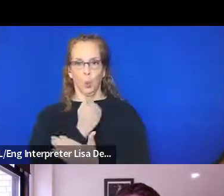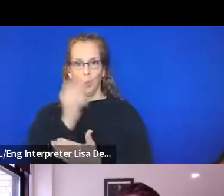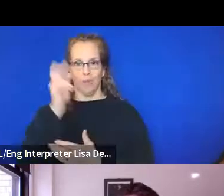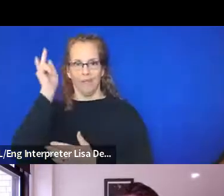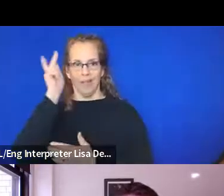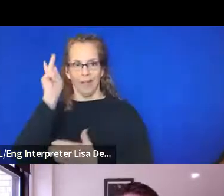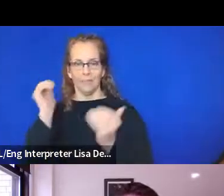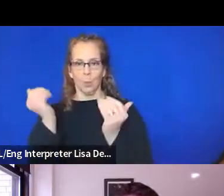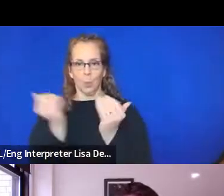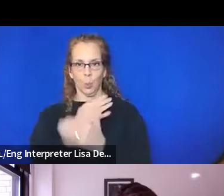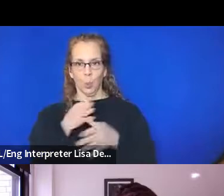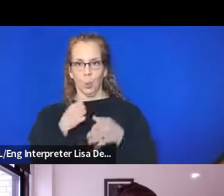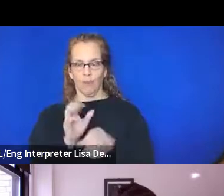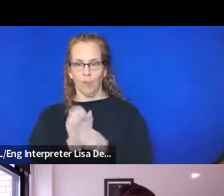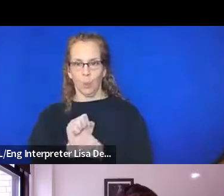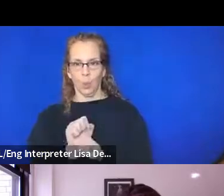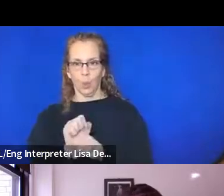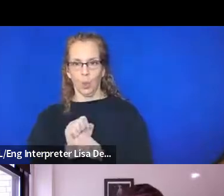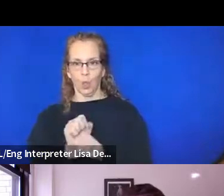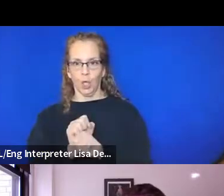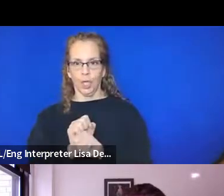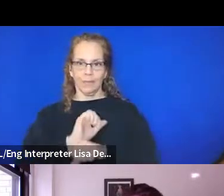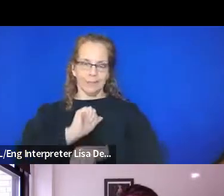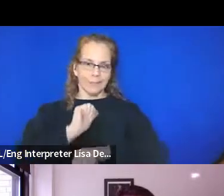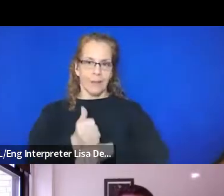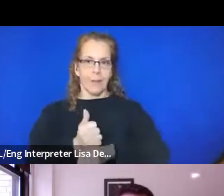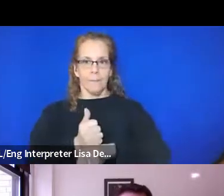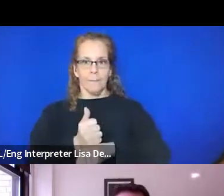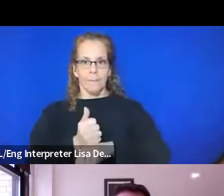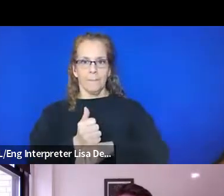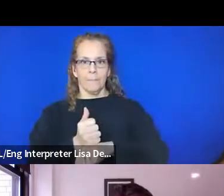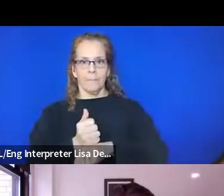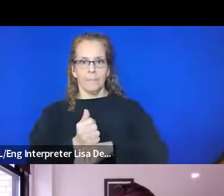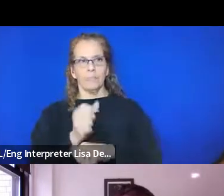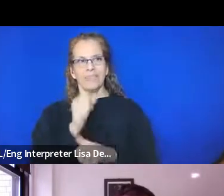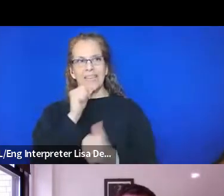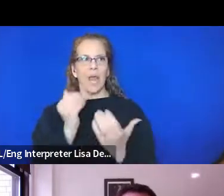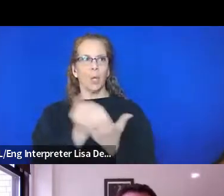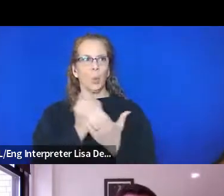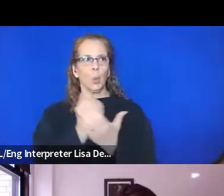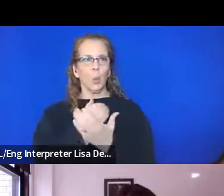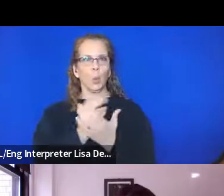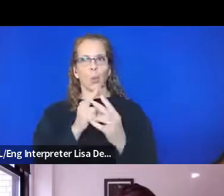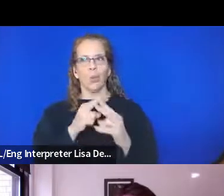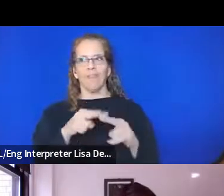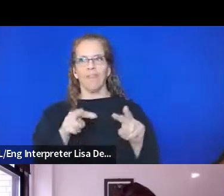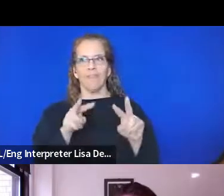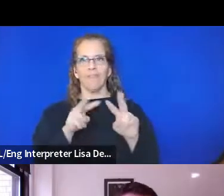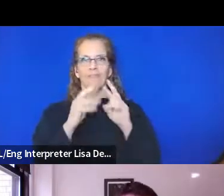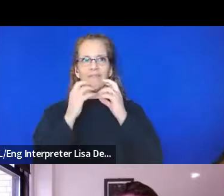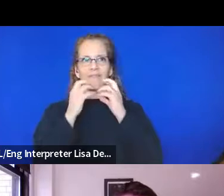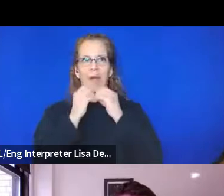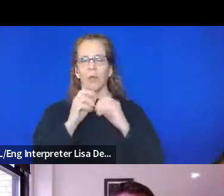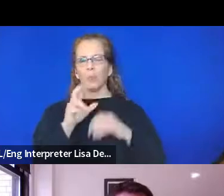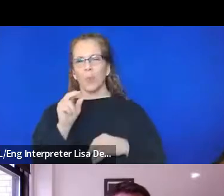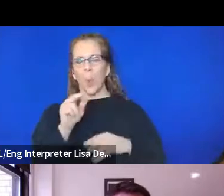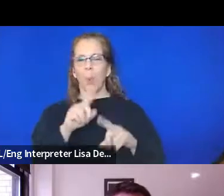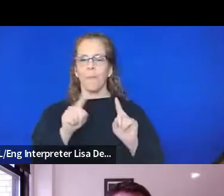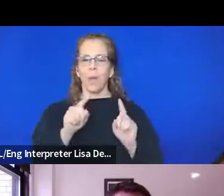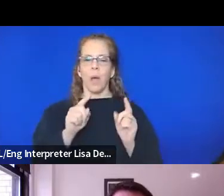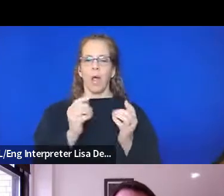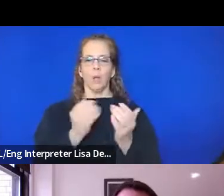have put into the new, they're not really new values, but the newly stated values into